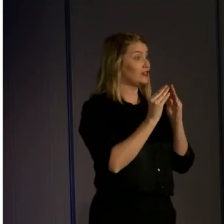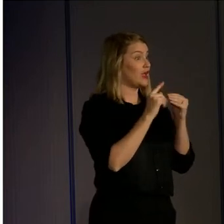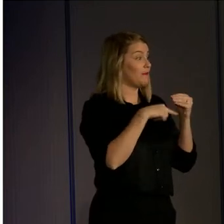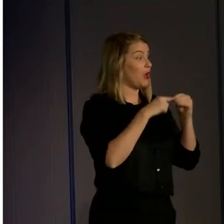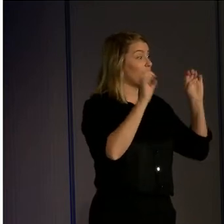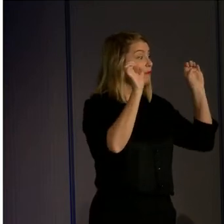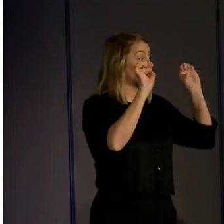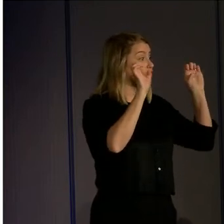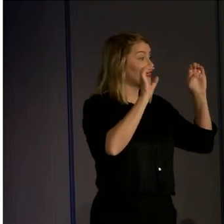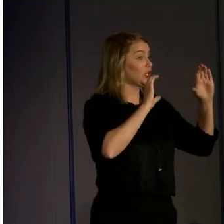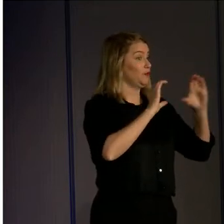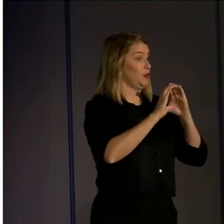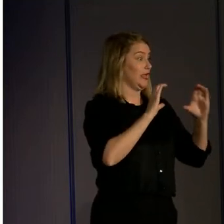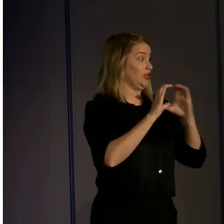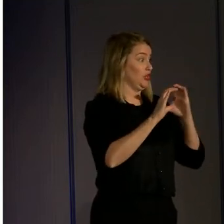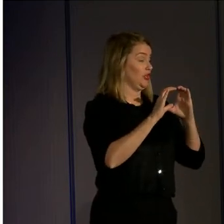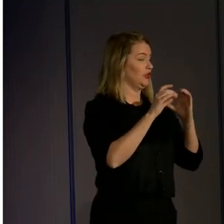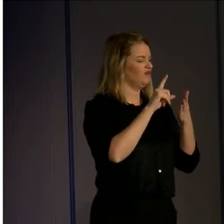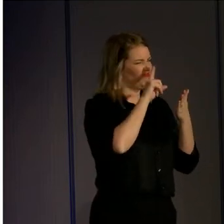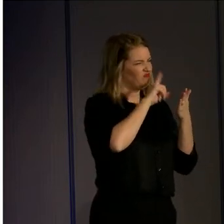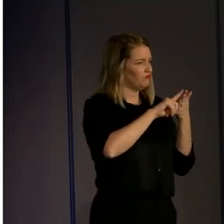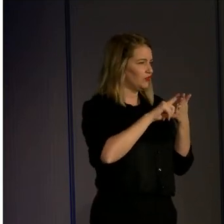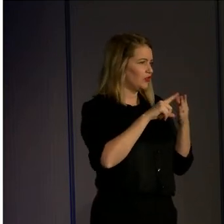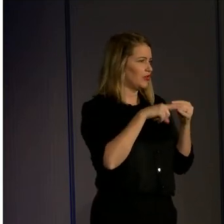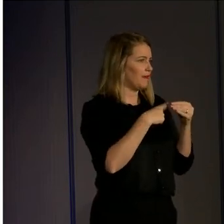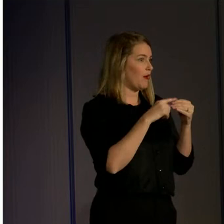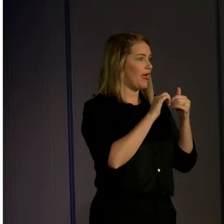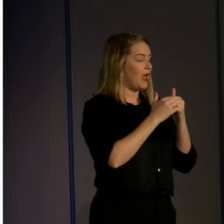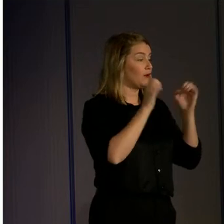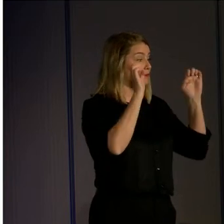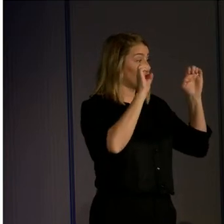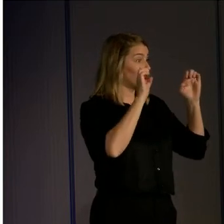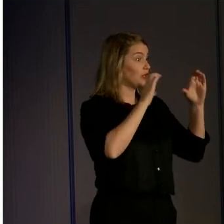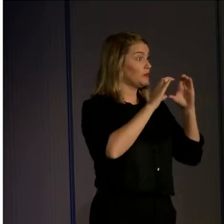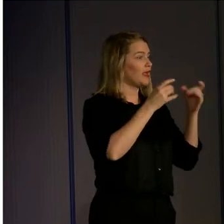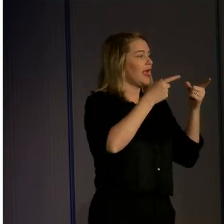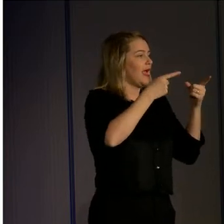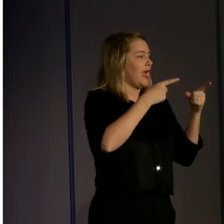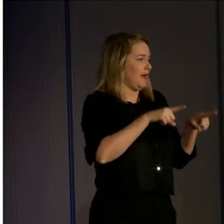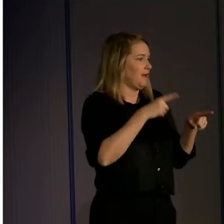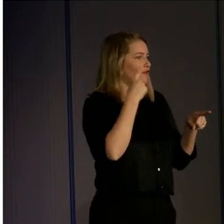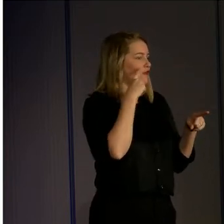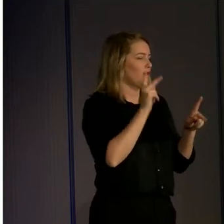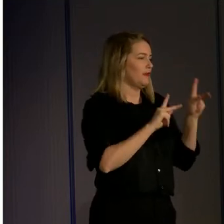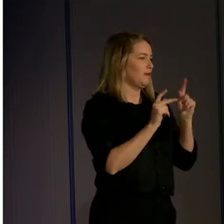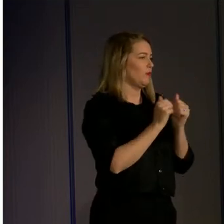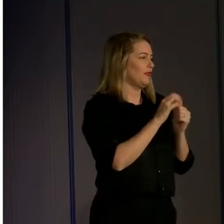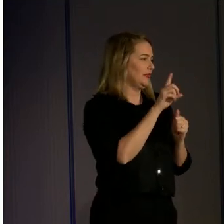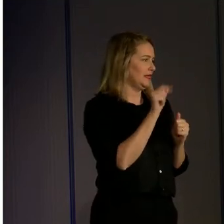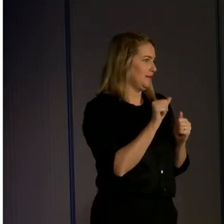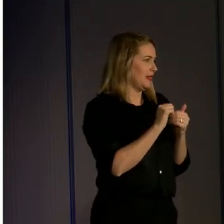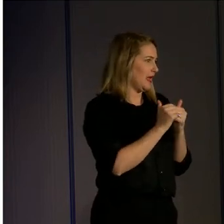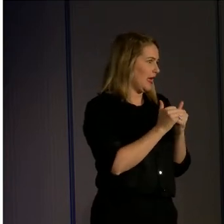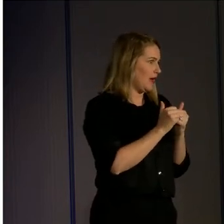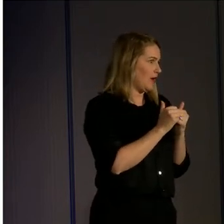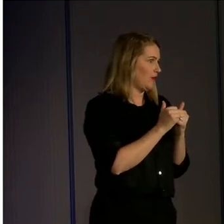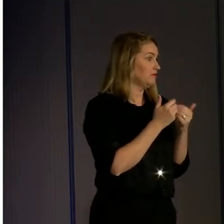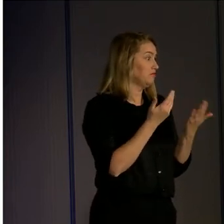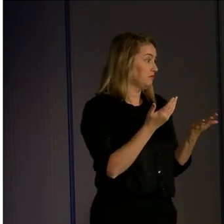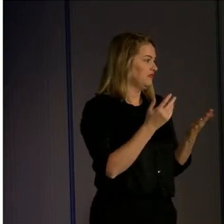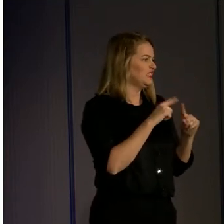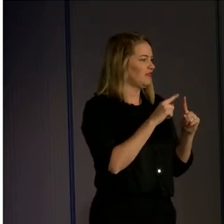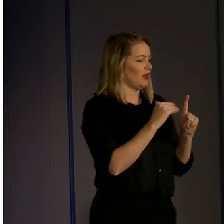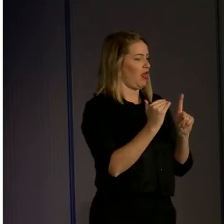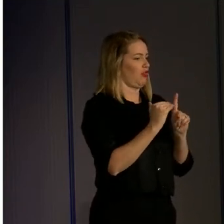emergency communication, research on how does emergency communication happen for people with disabilities, especially like weather-related